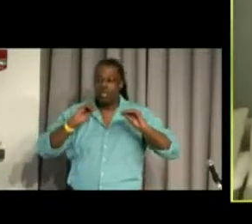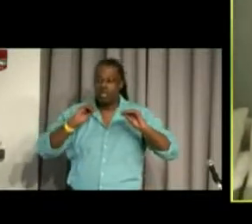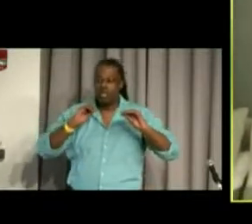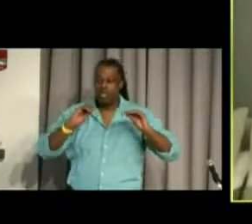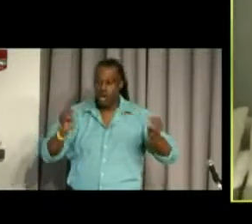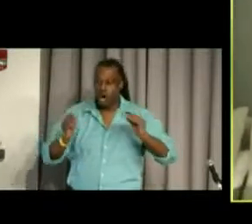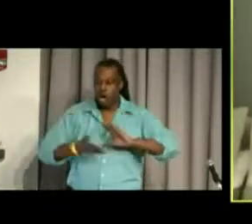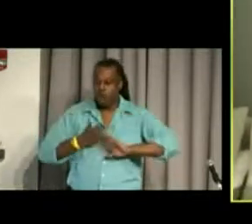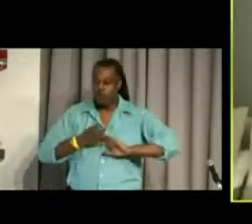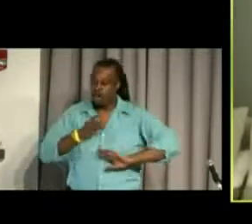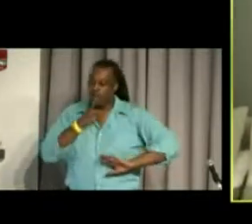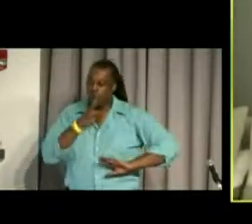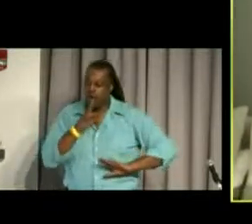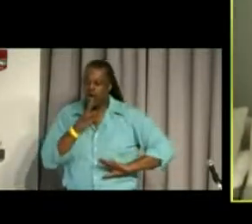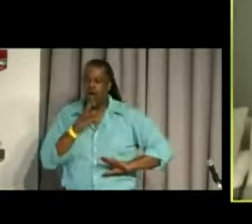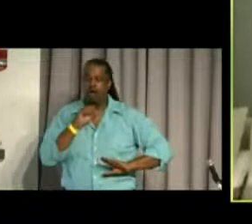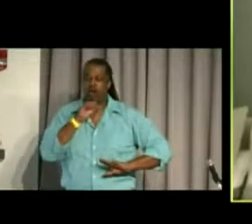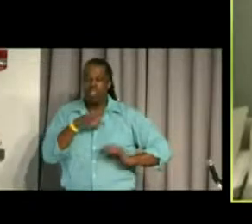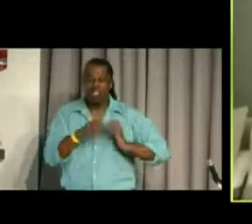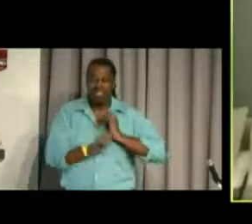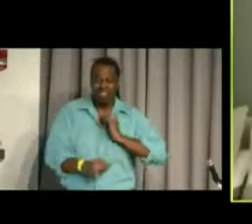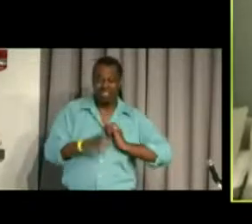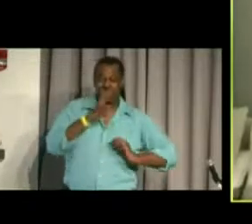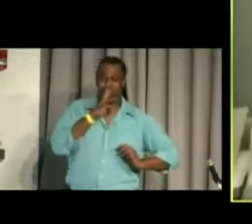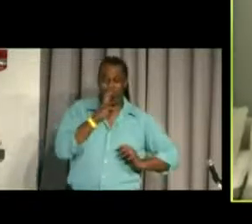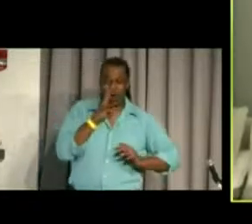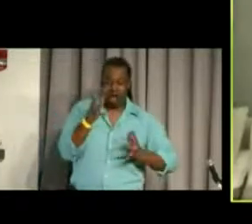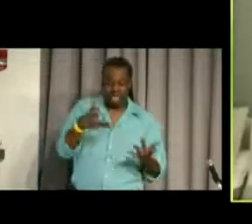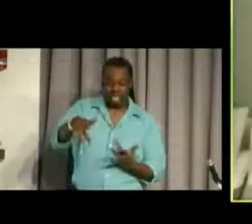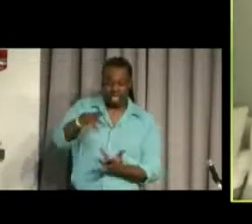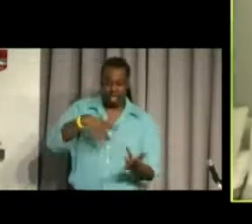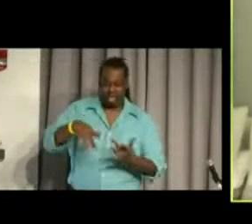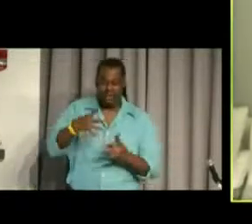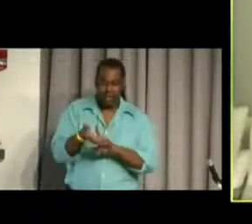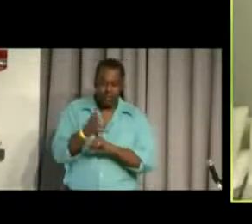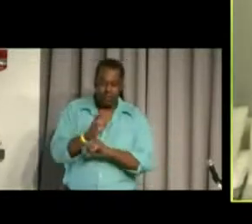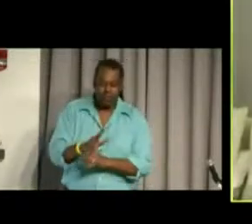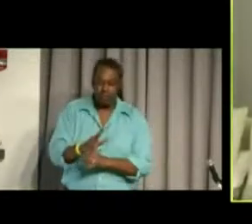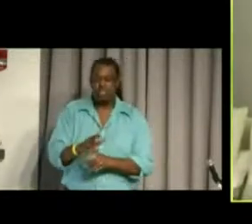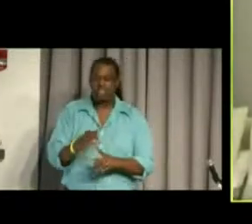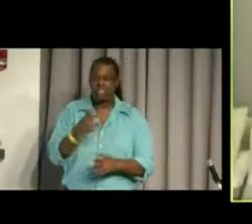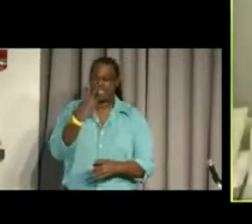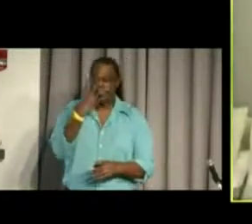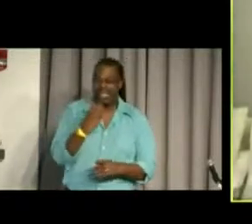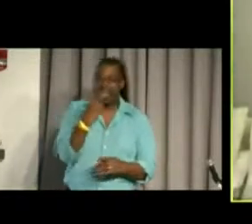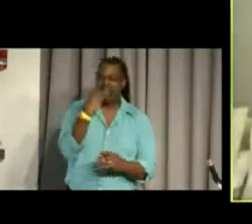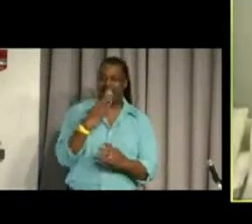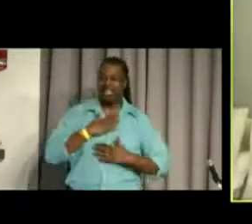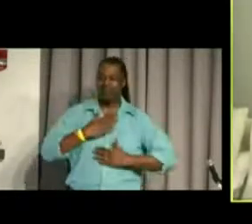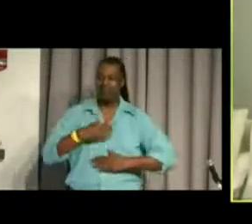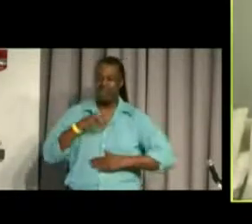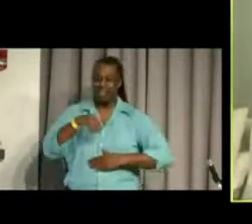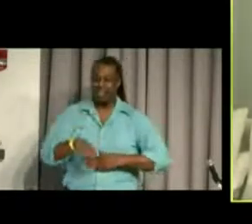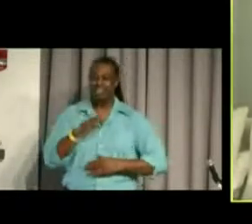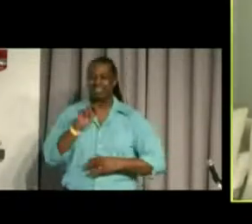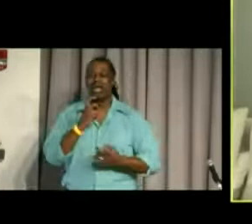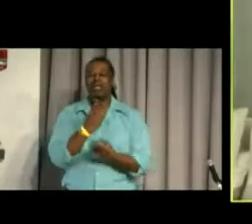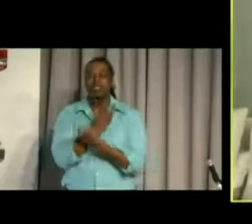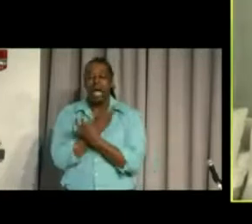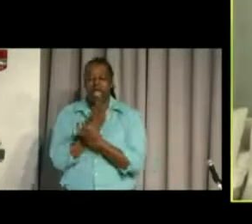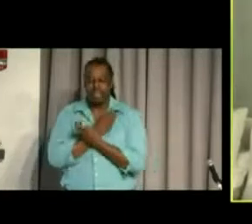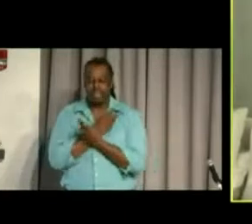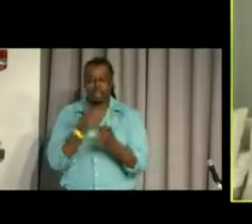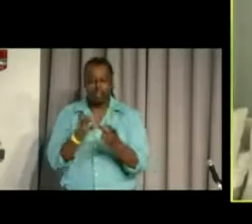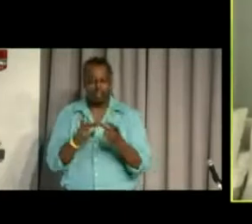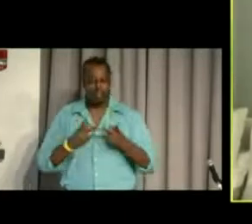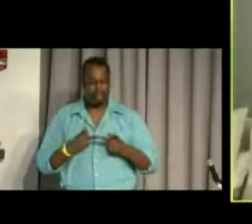and 24-hour lockdown. Men were forced to sleep, eat, and breathe in these toxic conditions. And these conditions